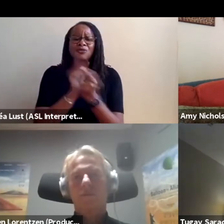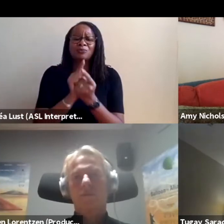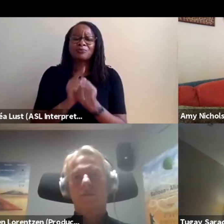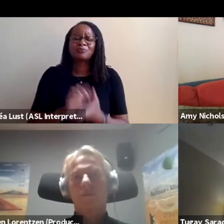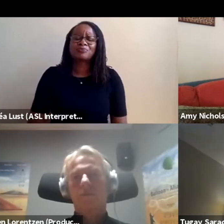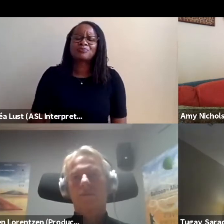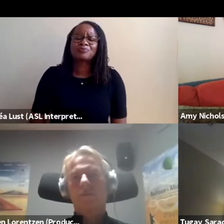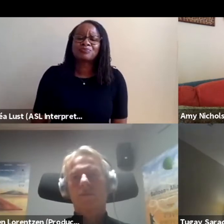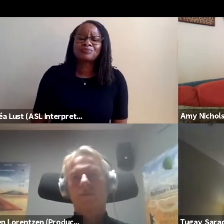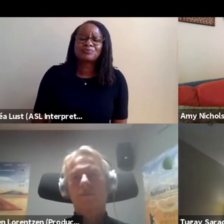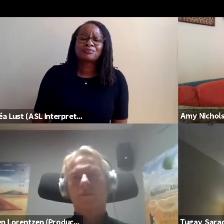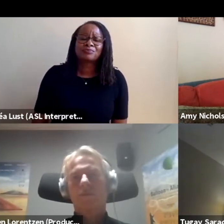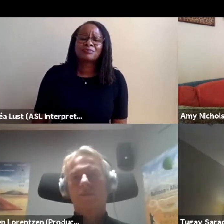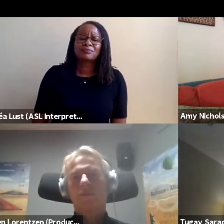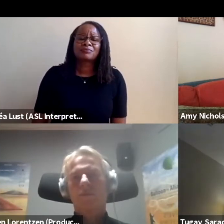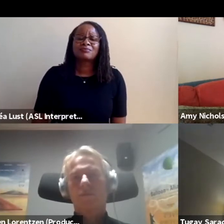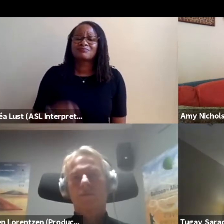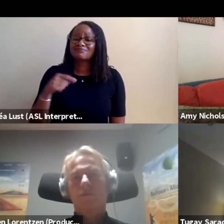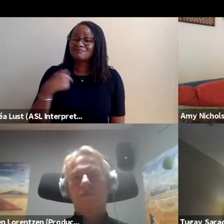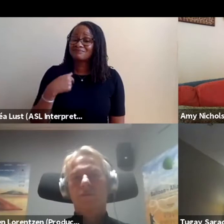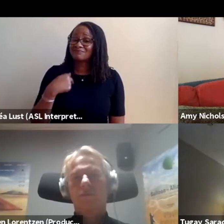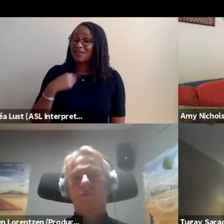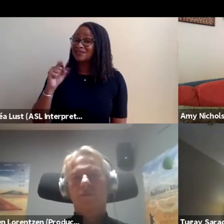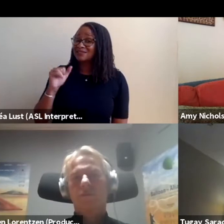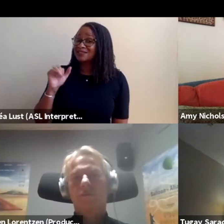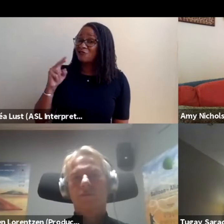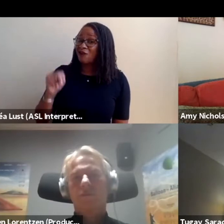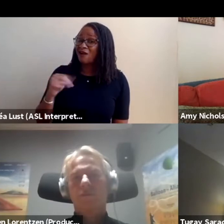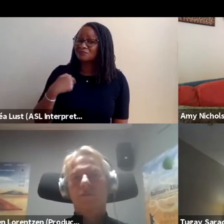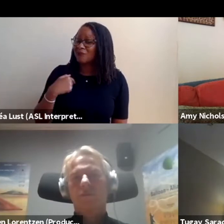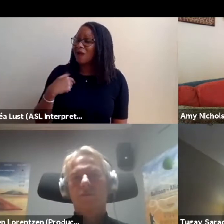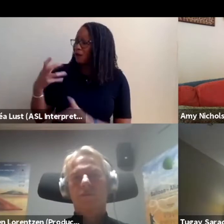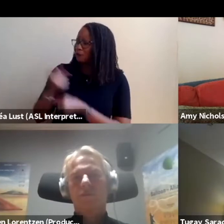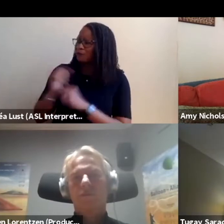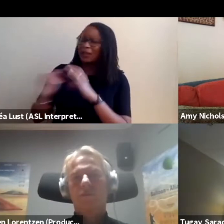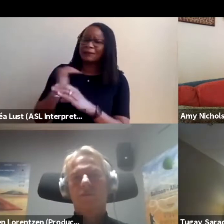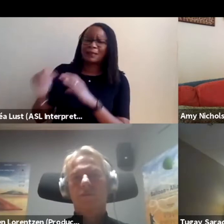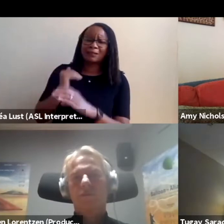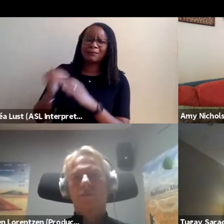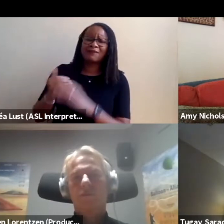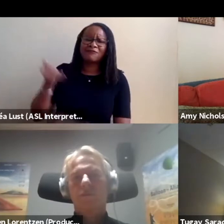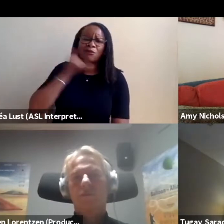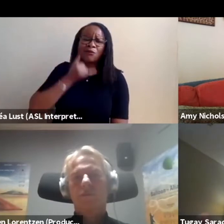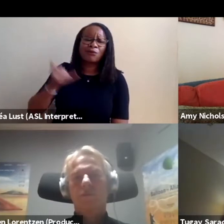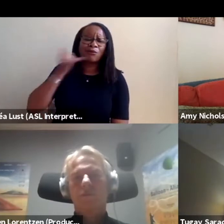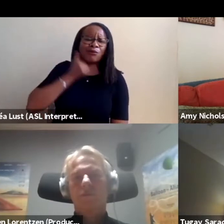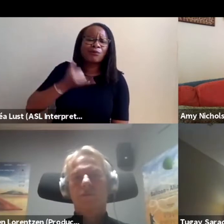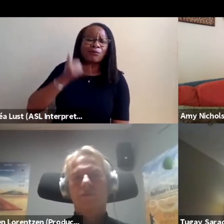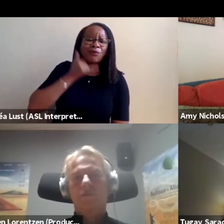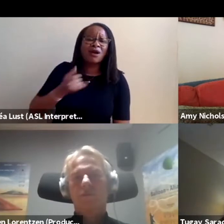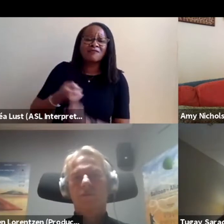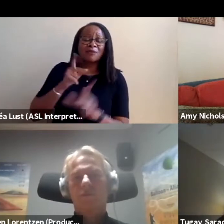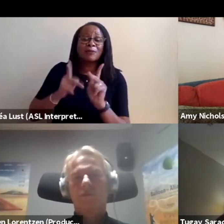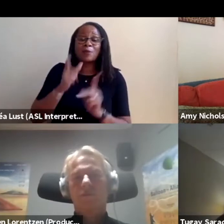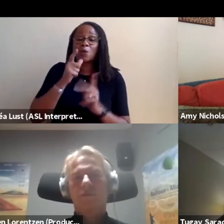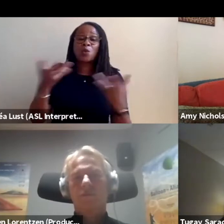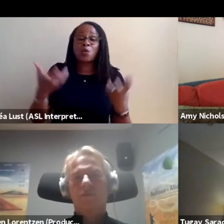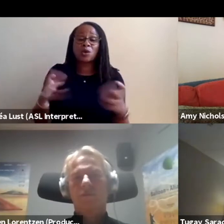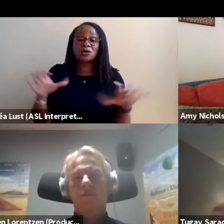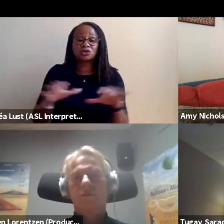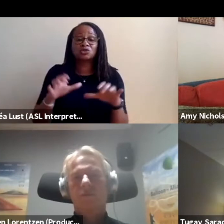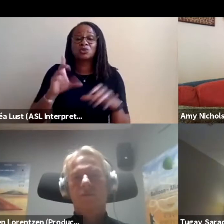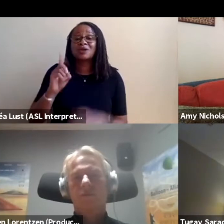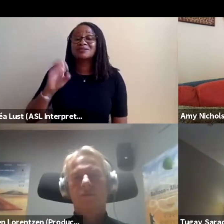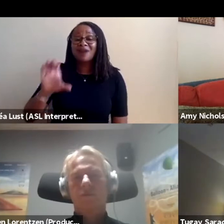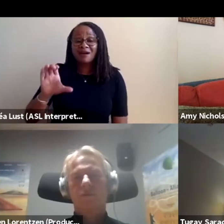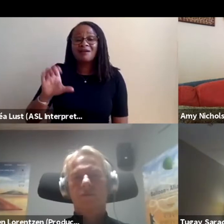I got a lot of emails and phone calls, whatever, from people who wants to do a documentary